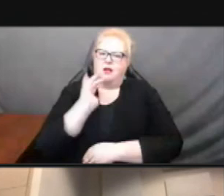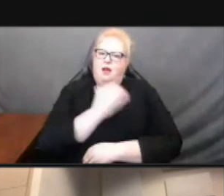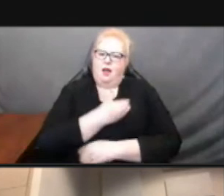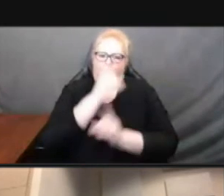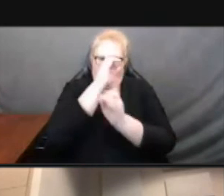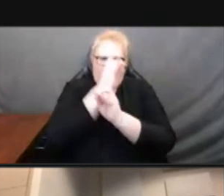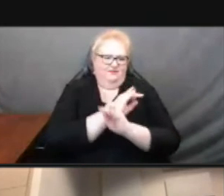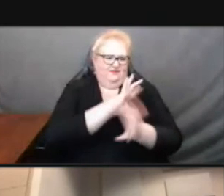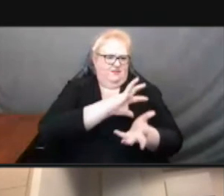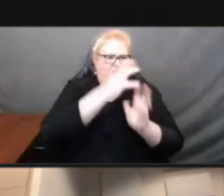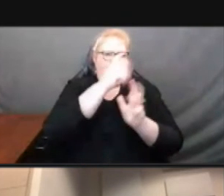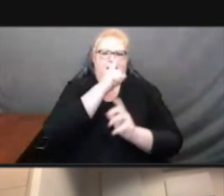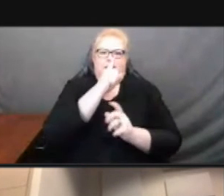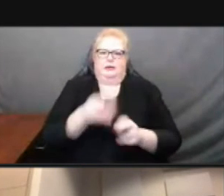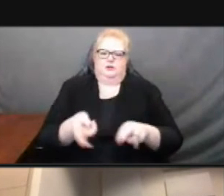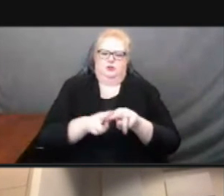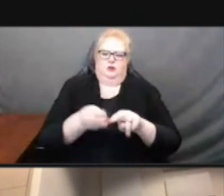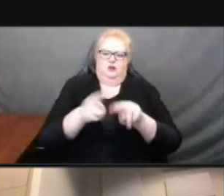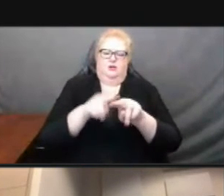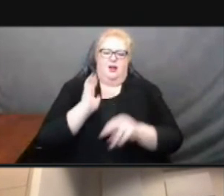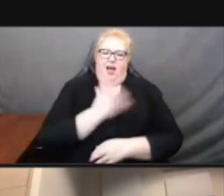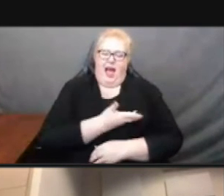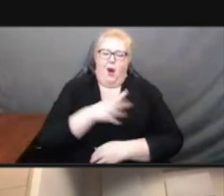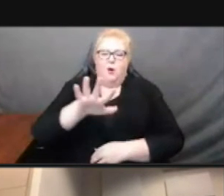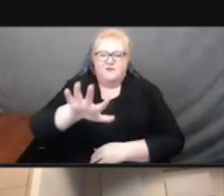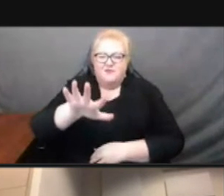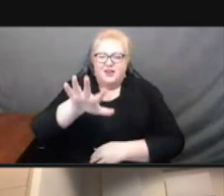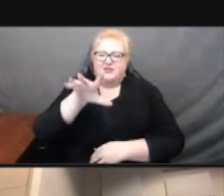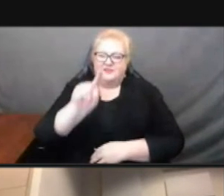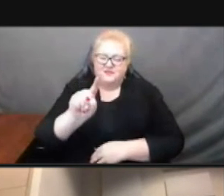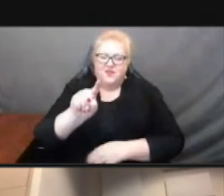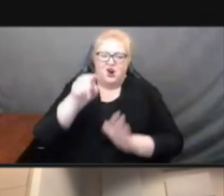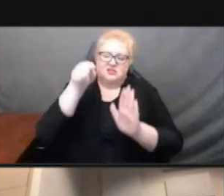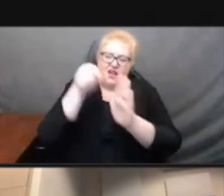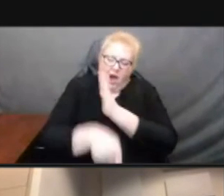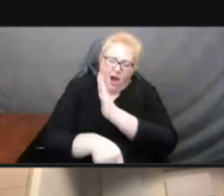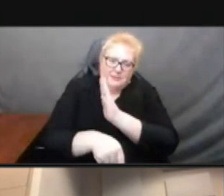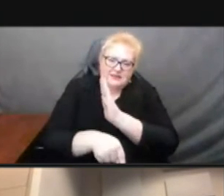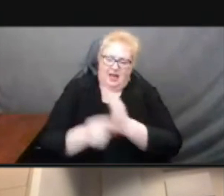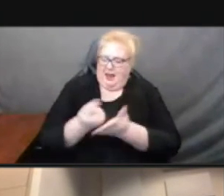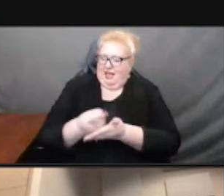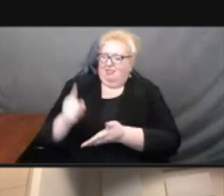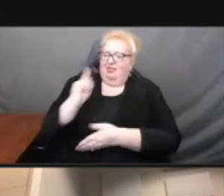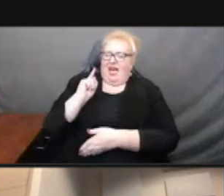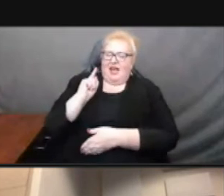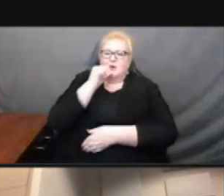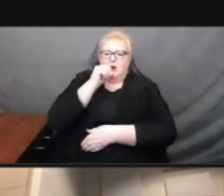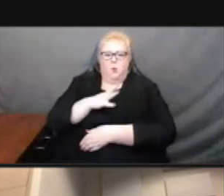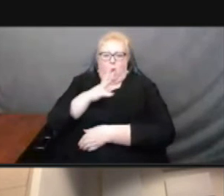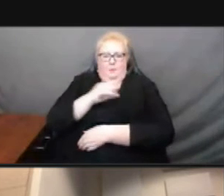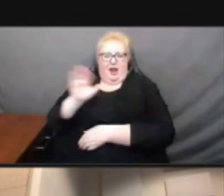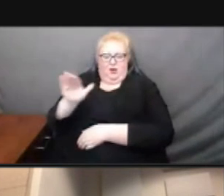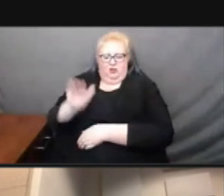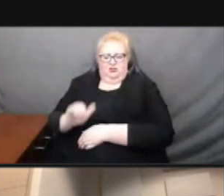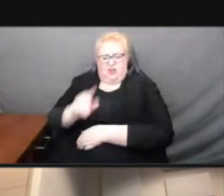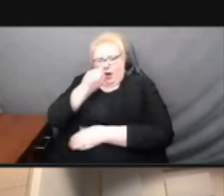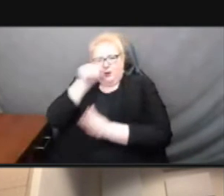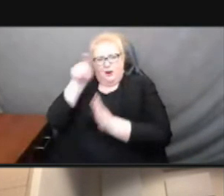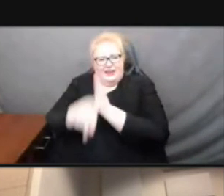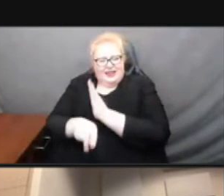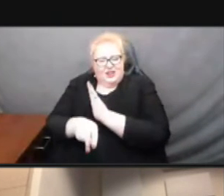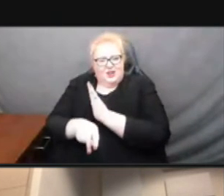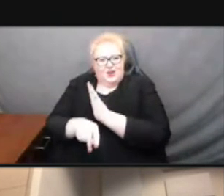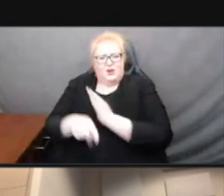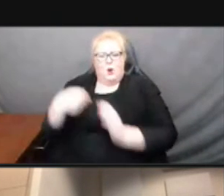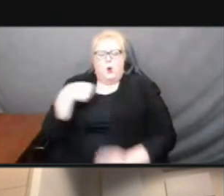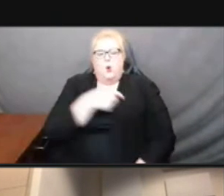today. Last week, a woman and her child were killed. It's ever increasing. We're 60 officers